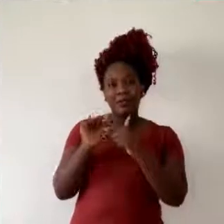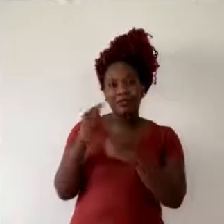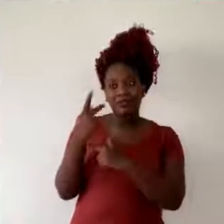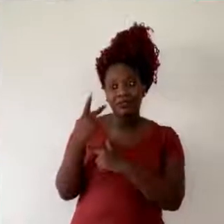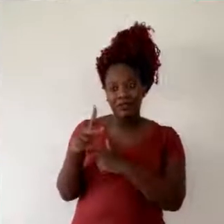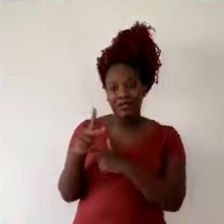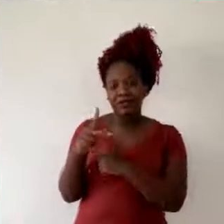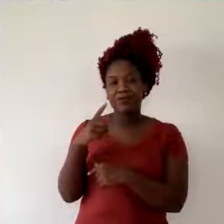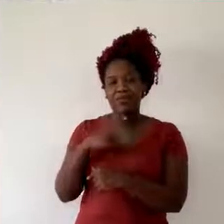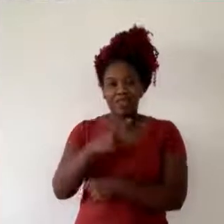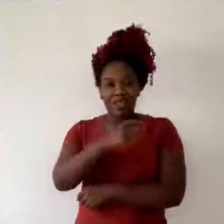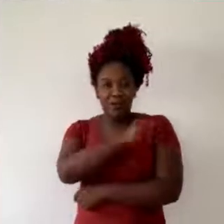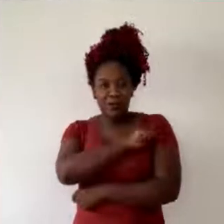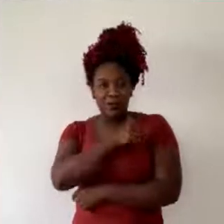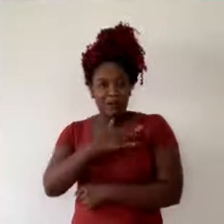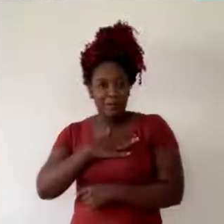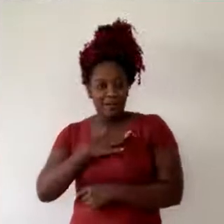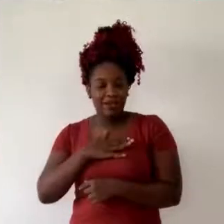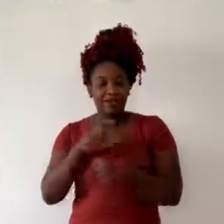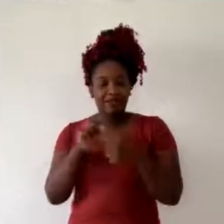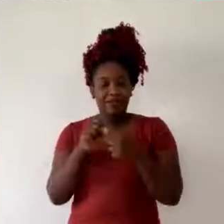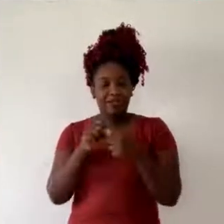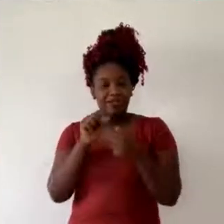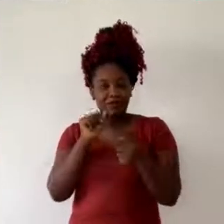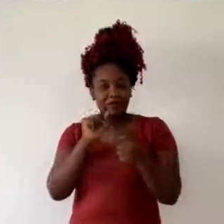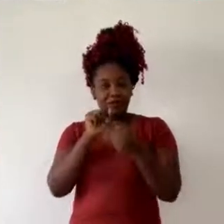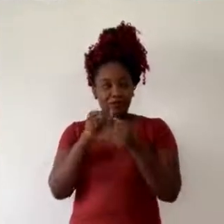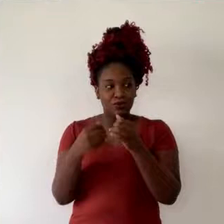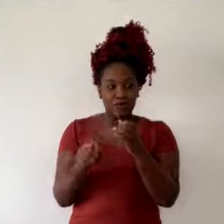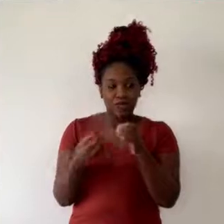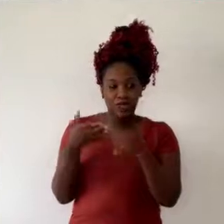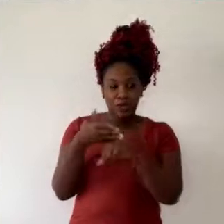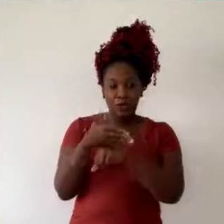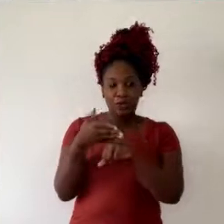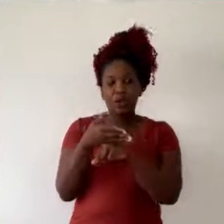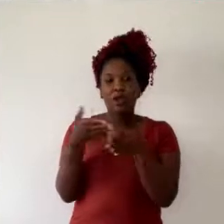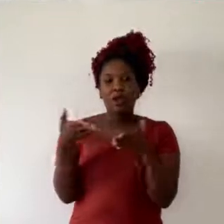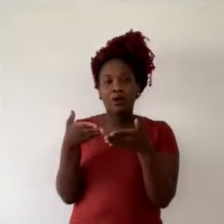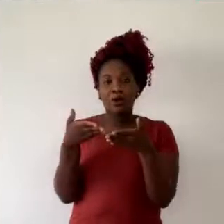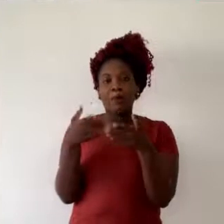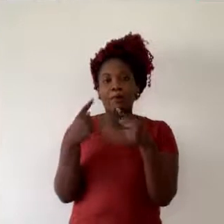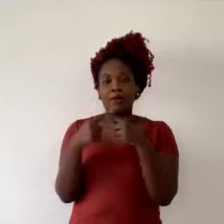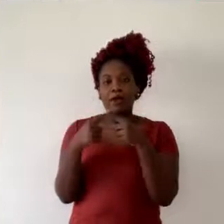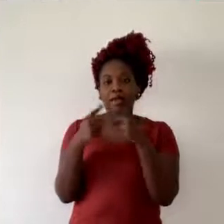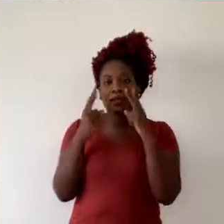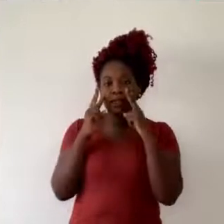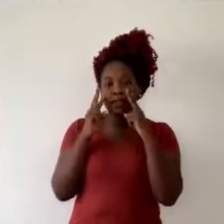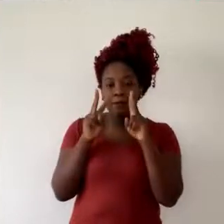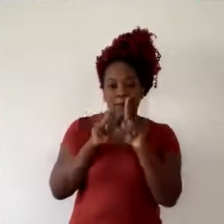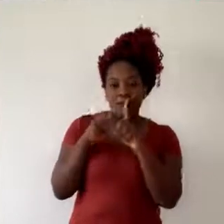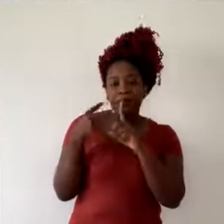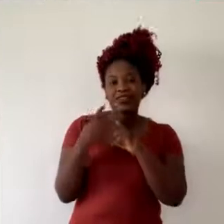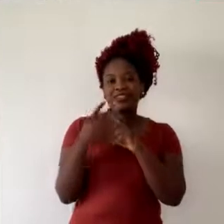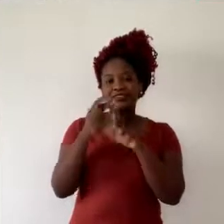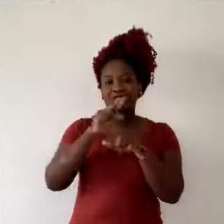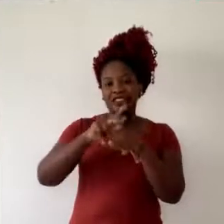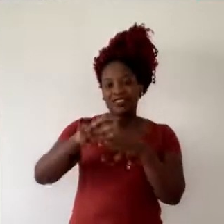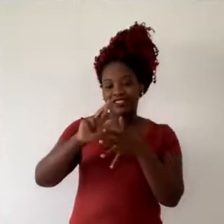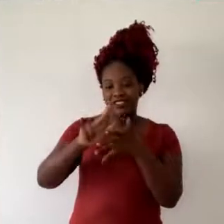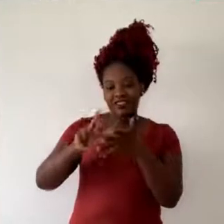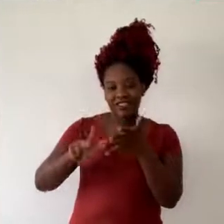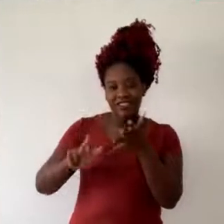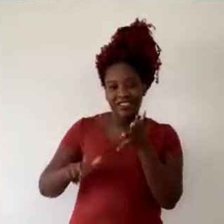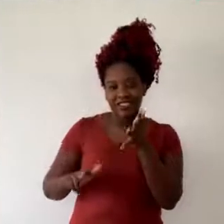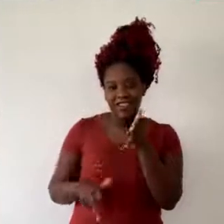are developing. And I have I know students who are currently then